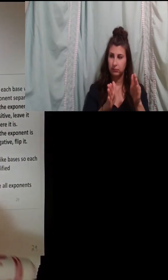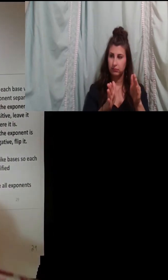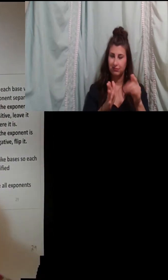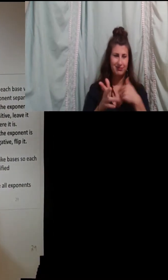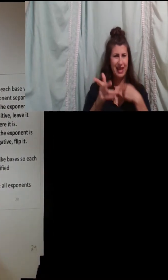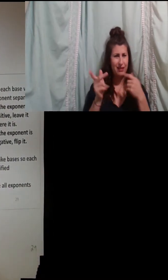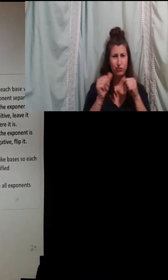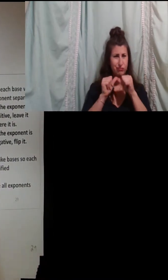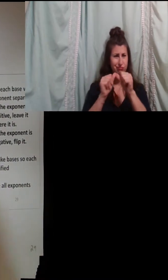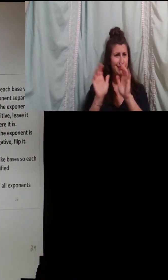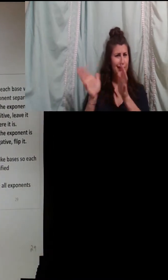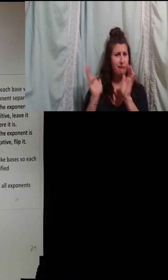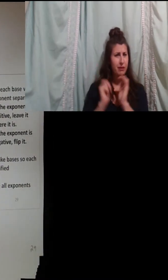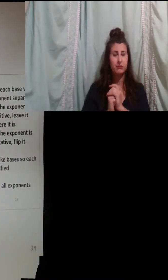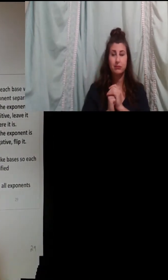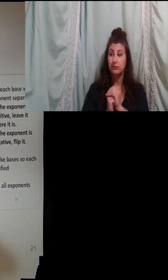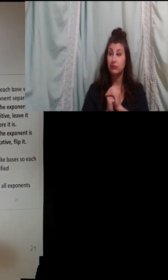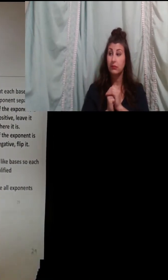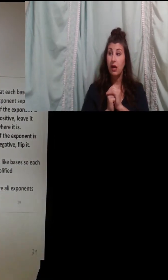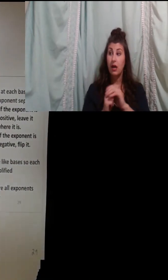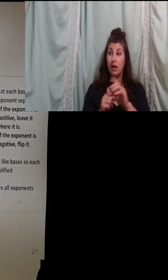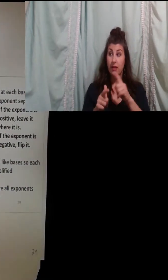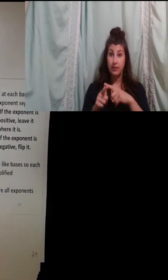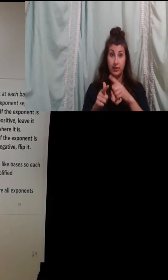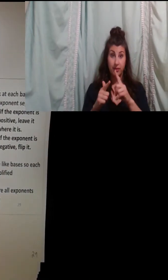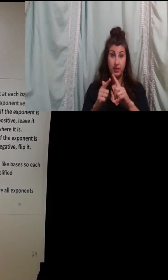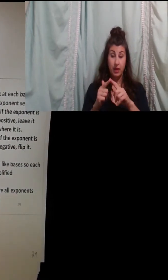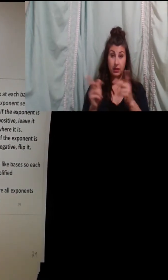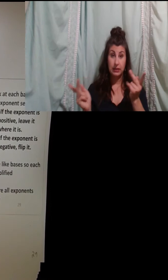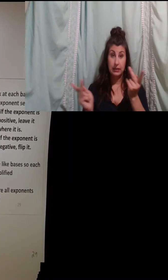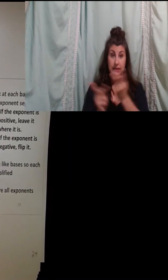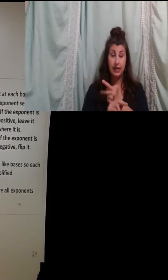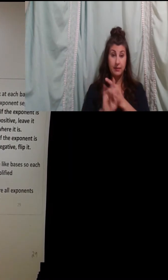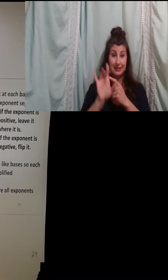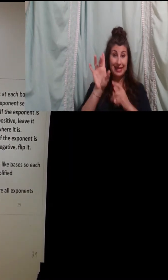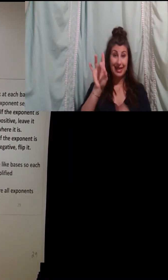Okay, so I'm just going to keep it like that for now. And then